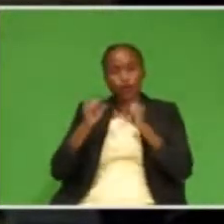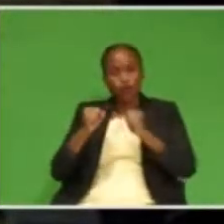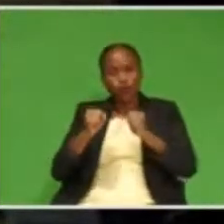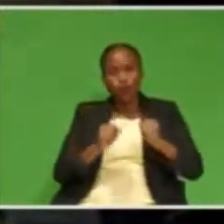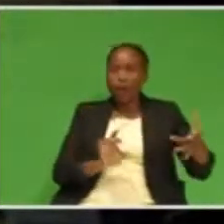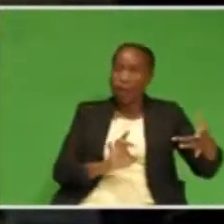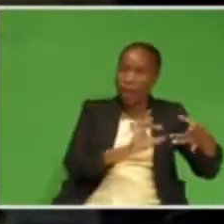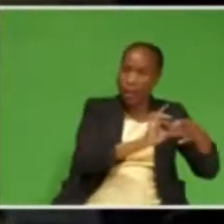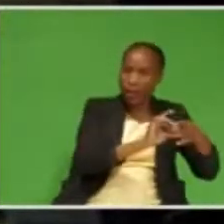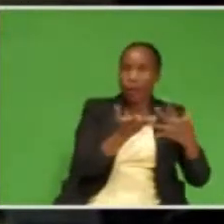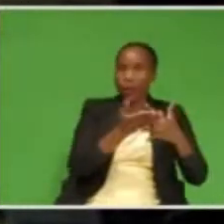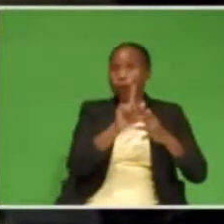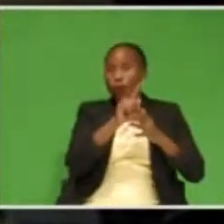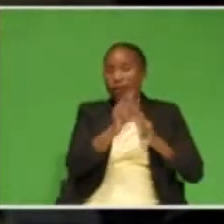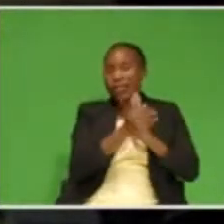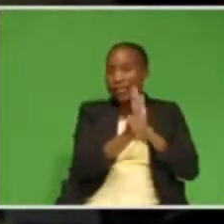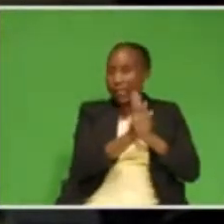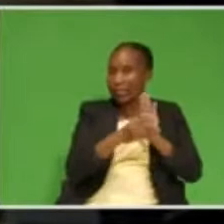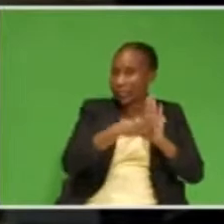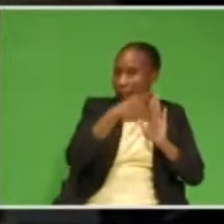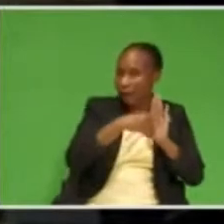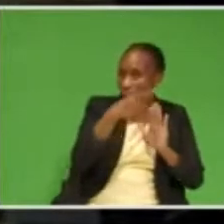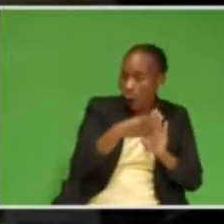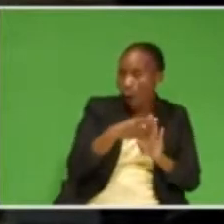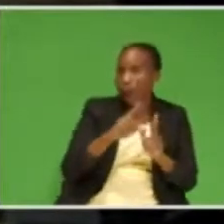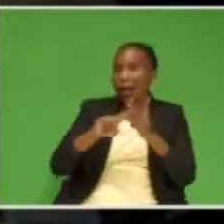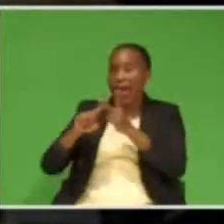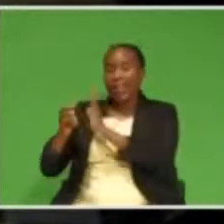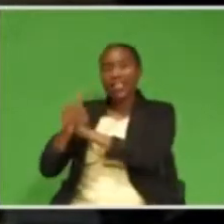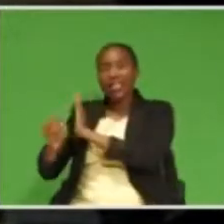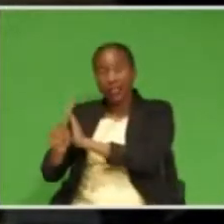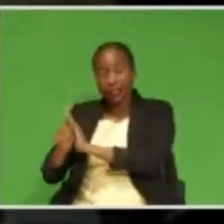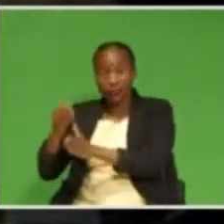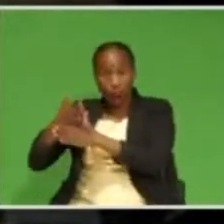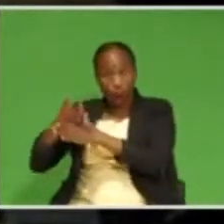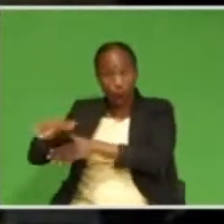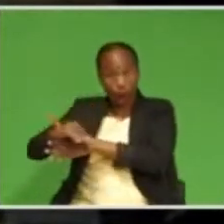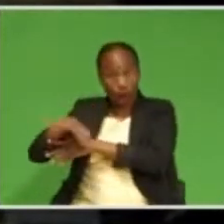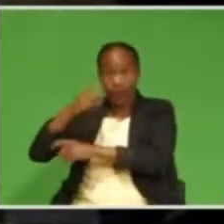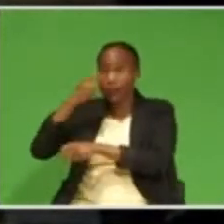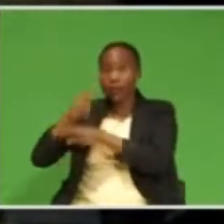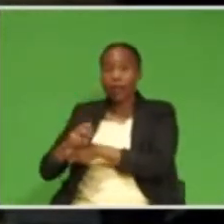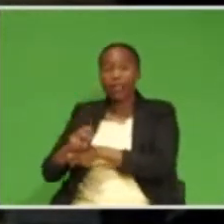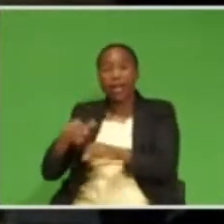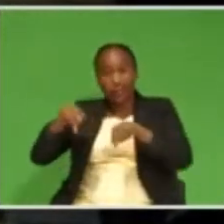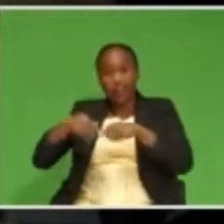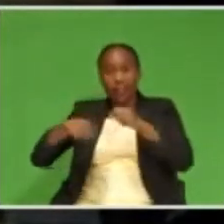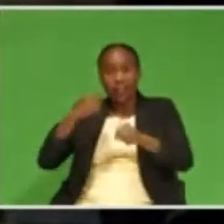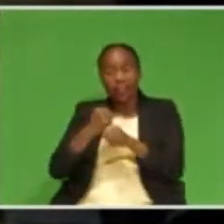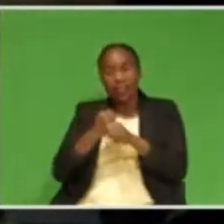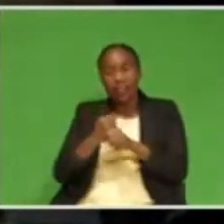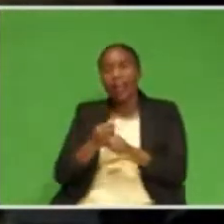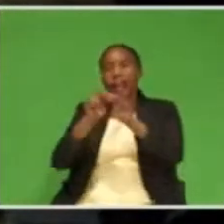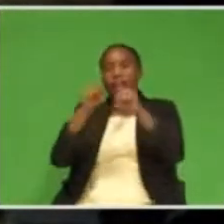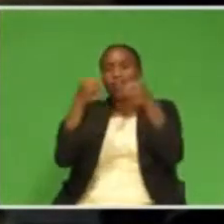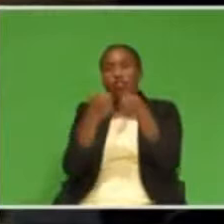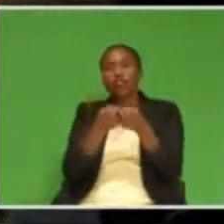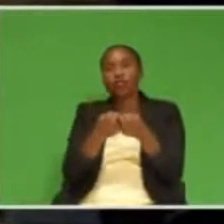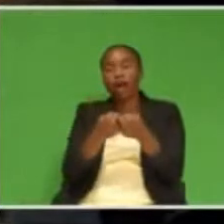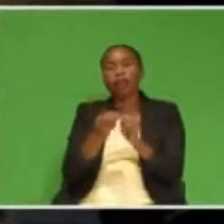we develop and the skills the workplace needs. This year, the National Skills Fund will